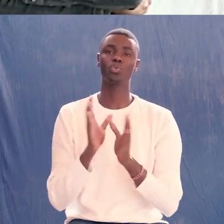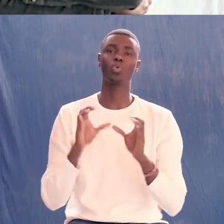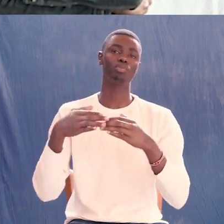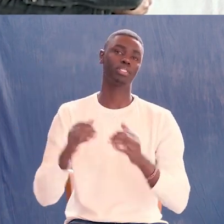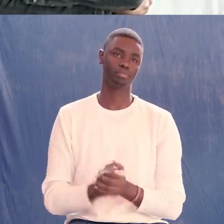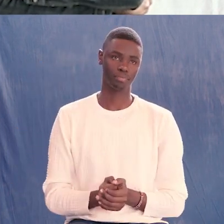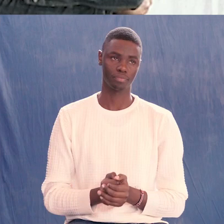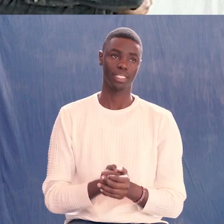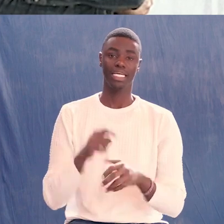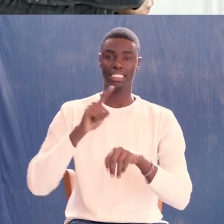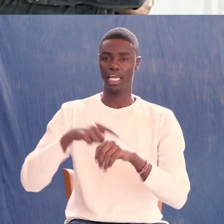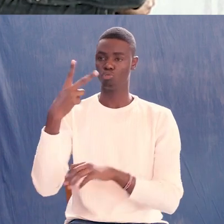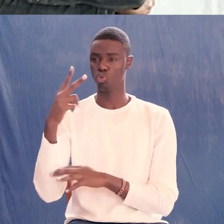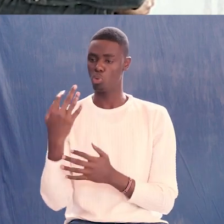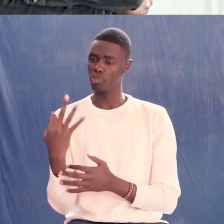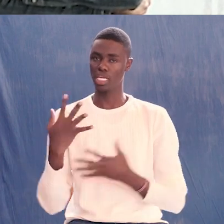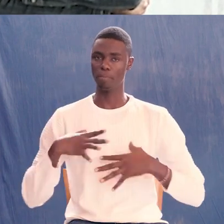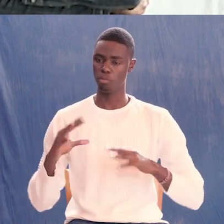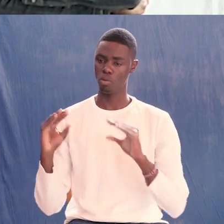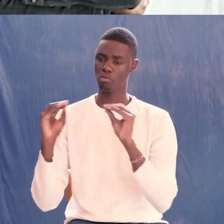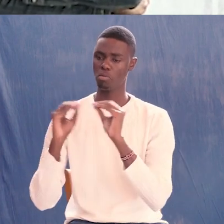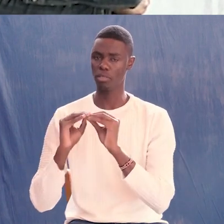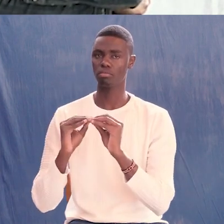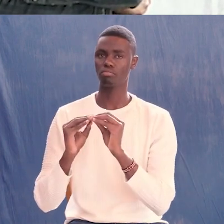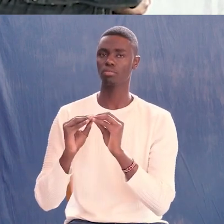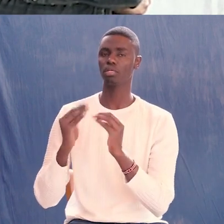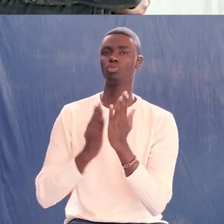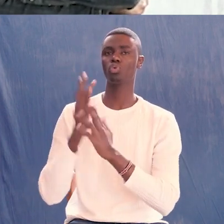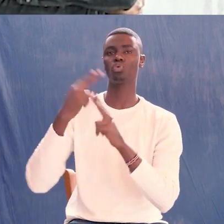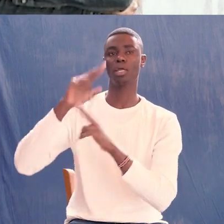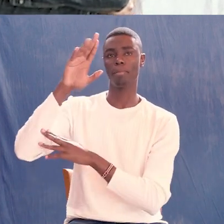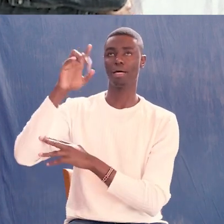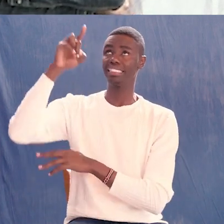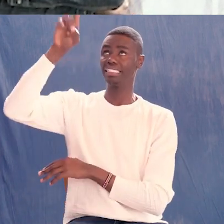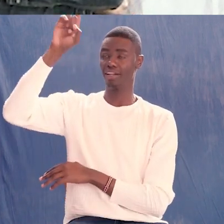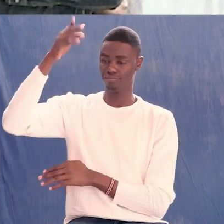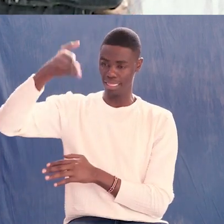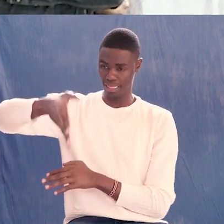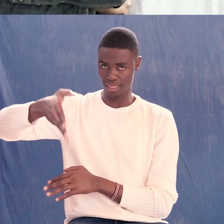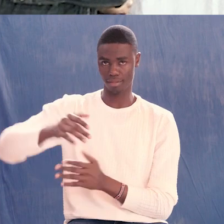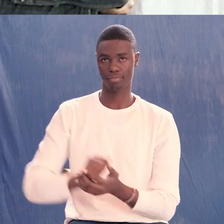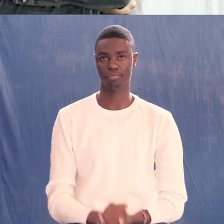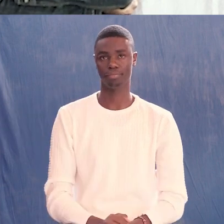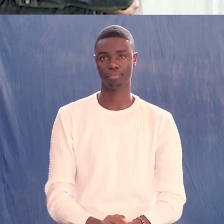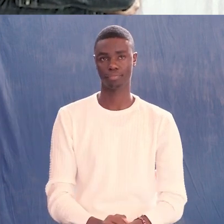That when two or three are gathered in his name, he himself is with us.